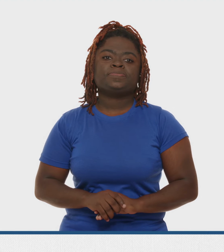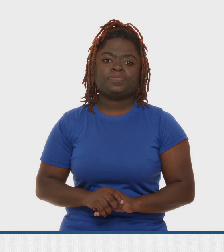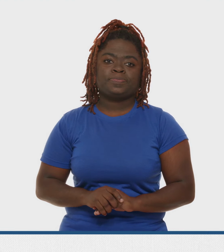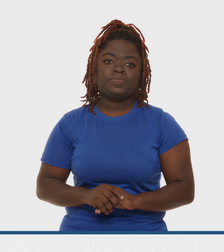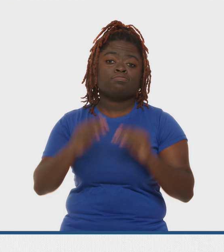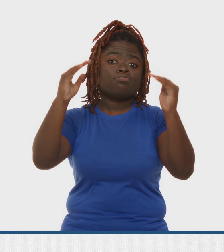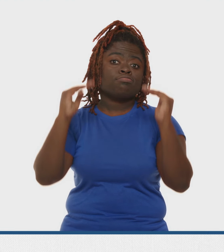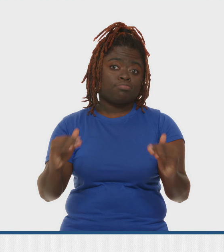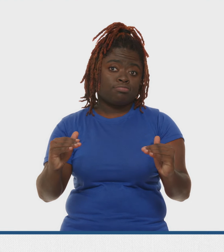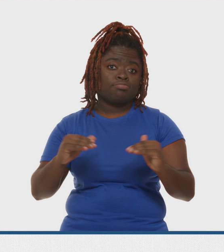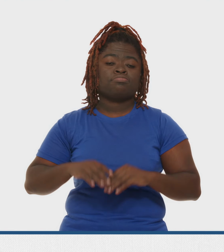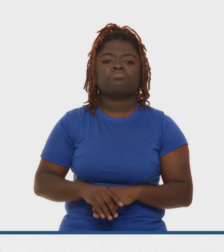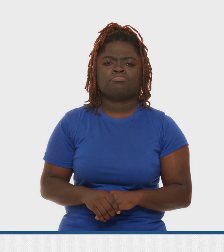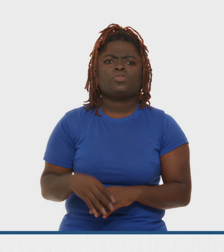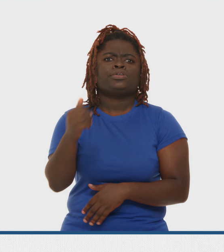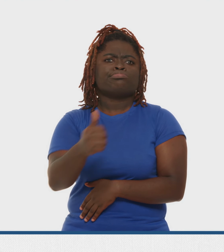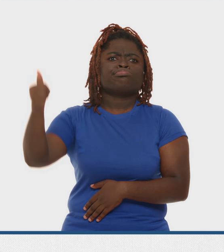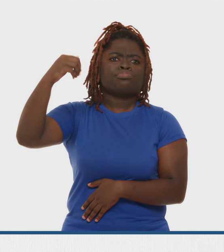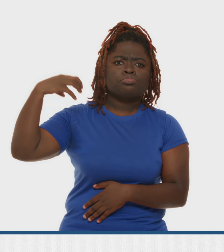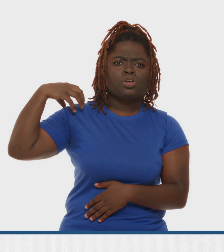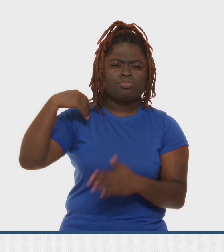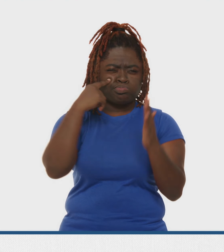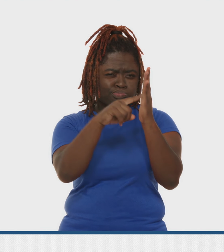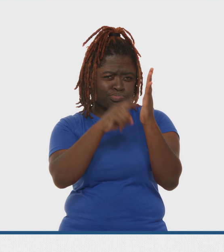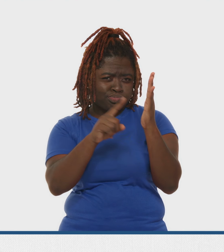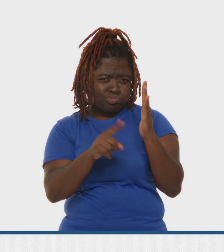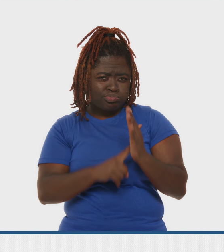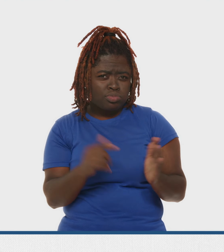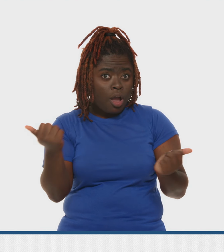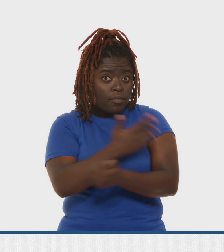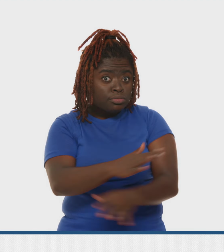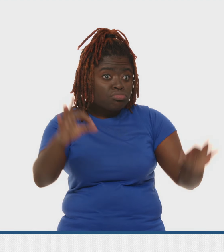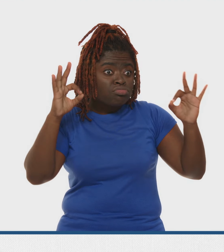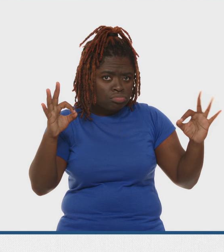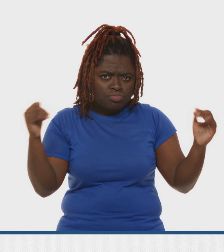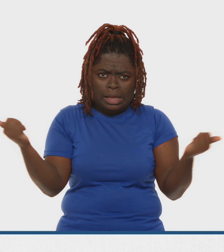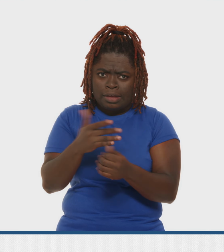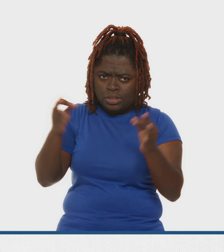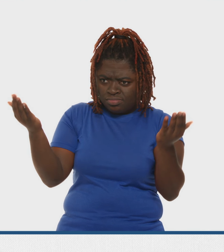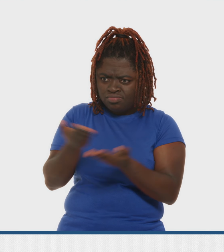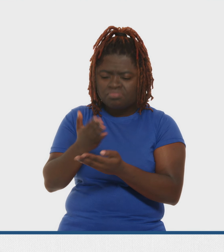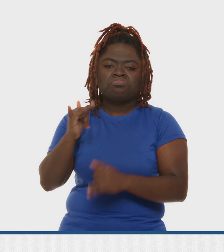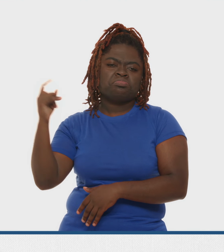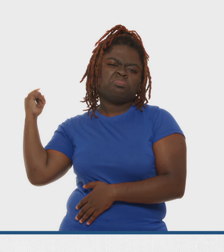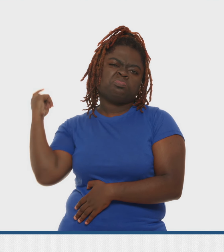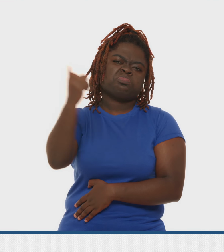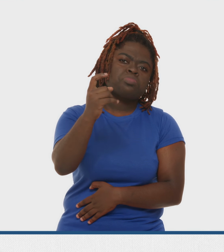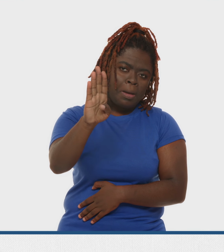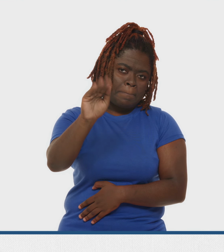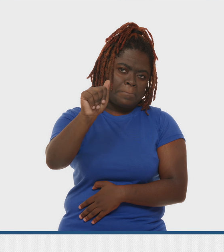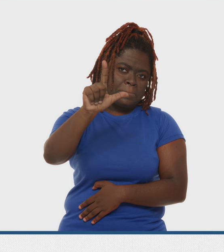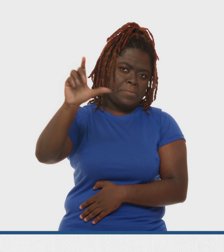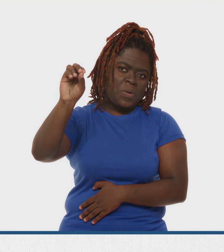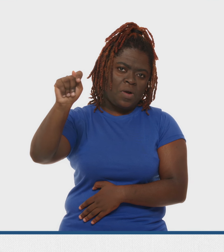is no sign of electoral ink, which could be an indication the elector had already voted. Step 5.